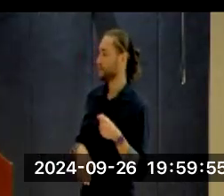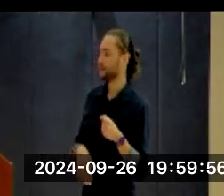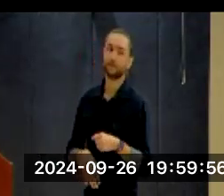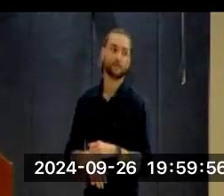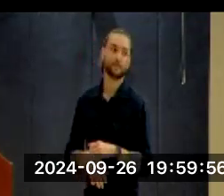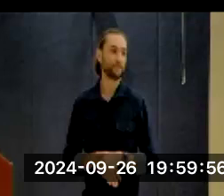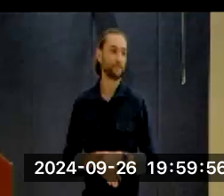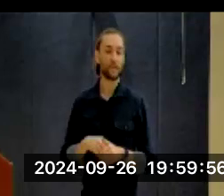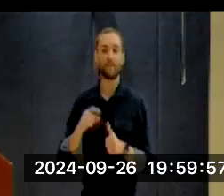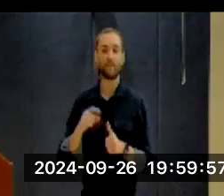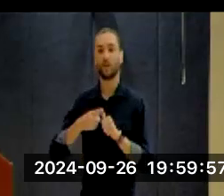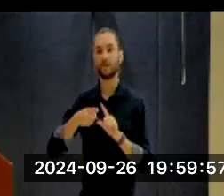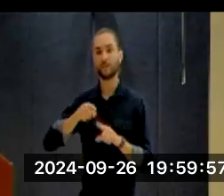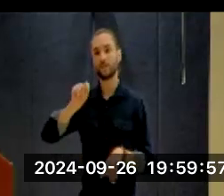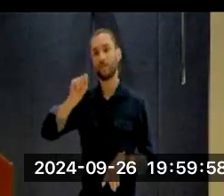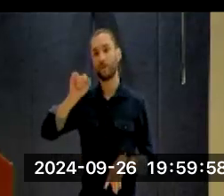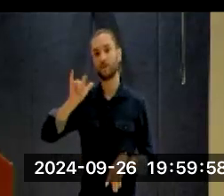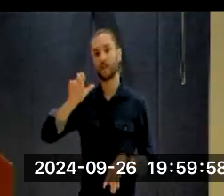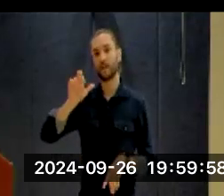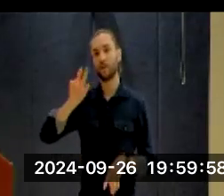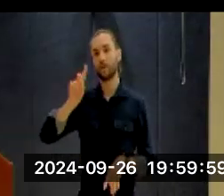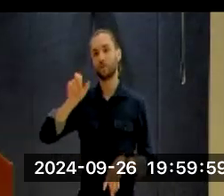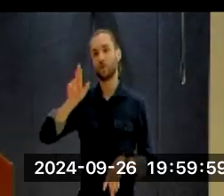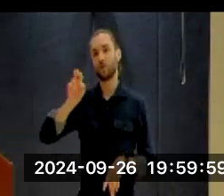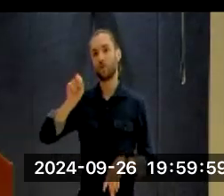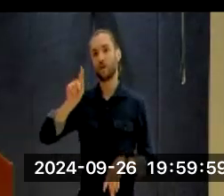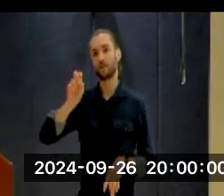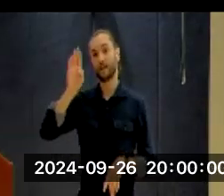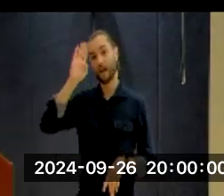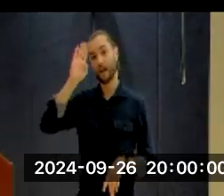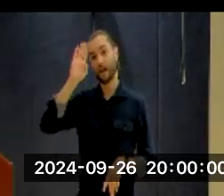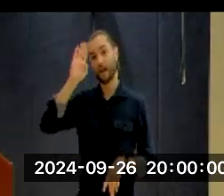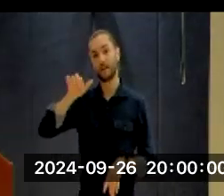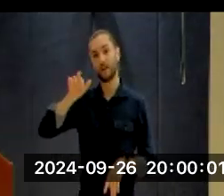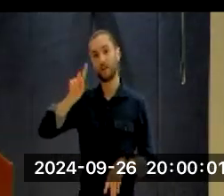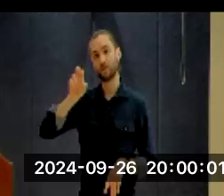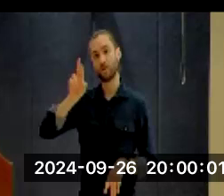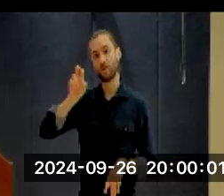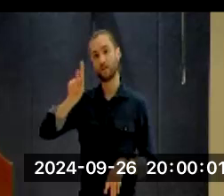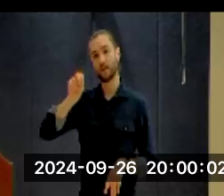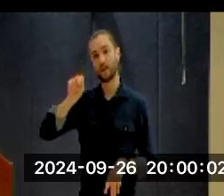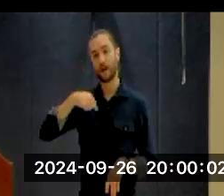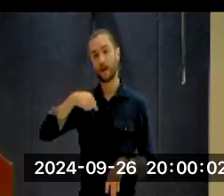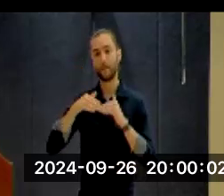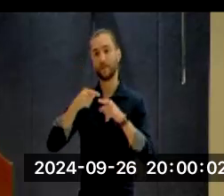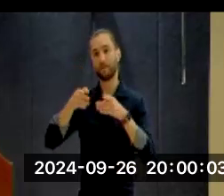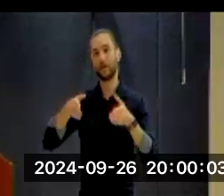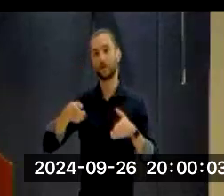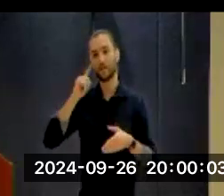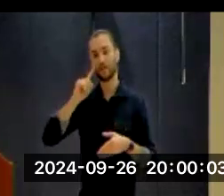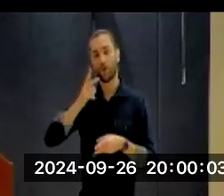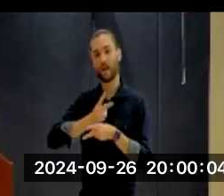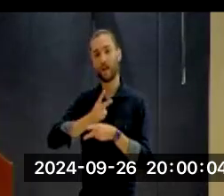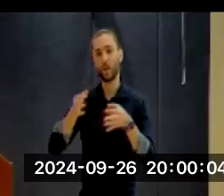The first is from Taylor Jarnajan. Hi, my name is Taylor Jarnajan. I'm a peer specialist for Care Court. I'm